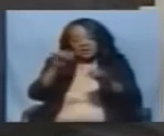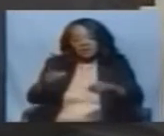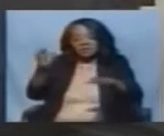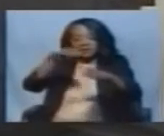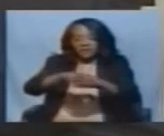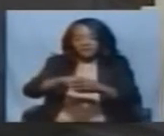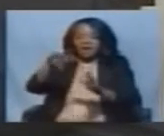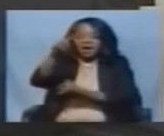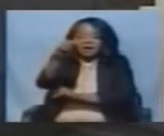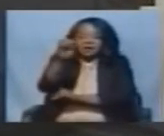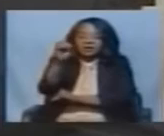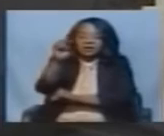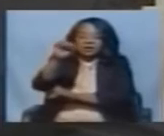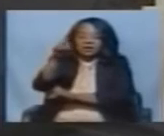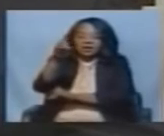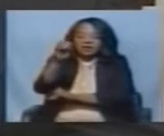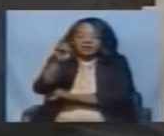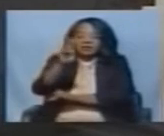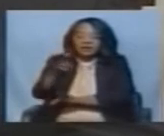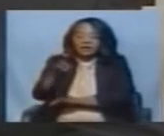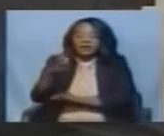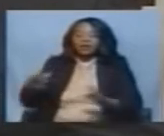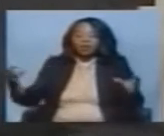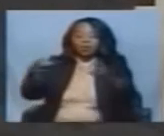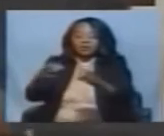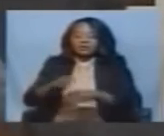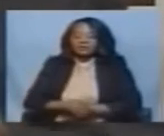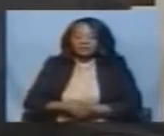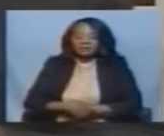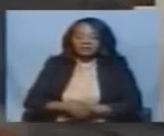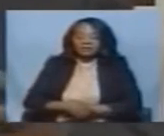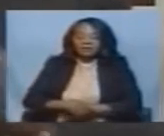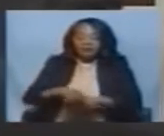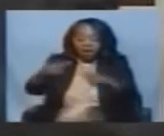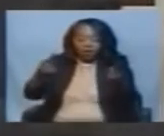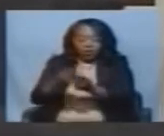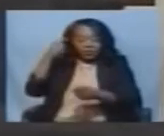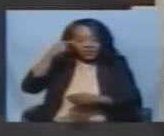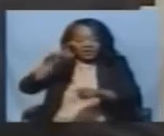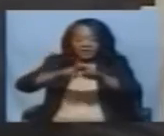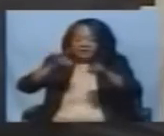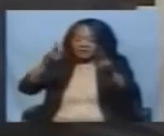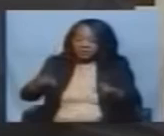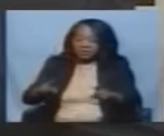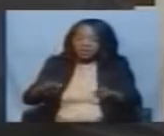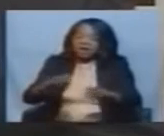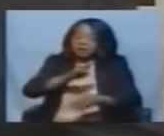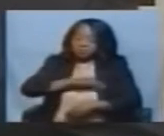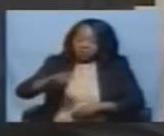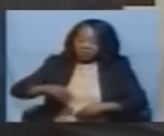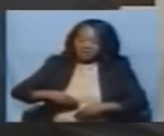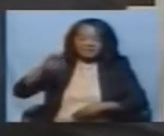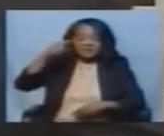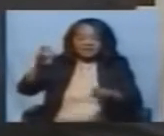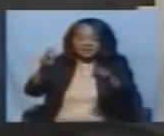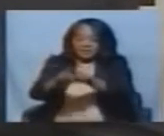committee, you know, where you have the HR person maybe is, you know, group thinking and calvinating everyone to think in the same direction, and you can go